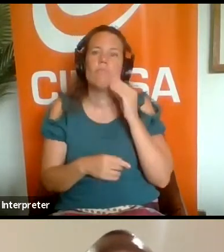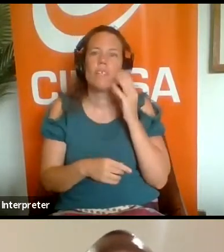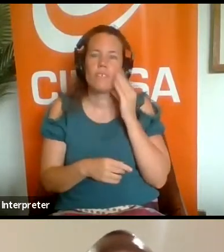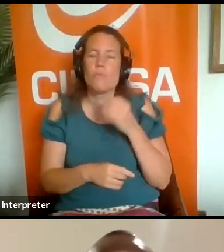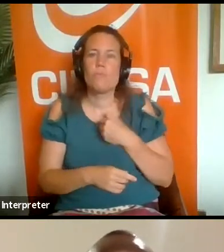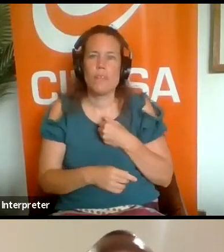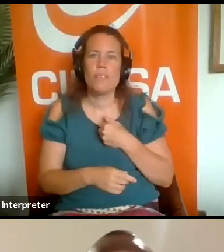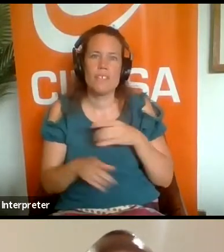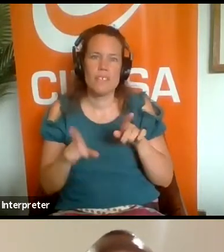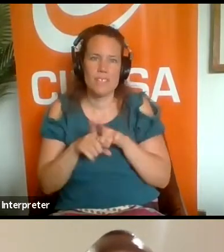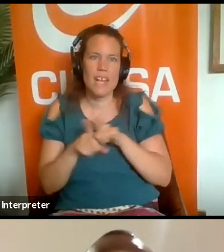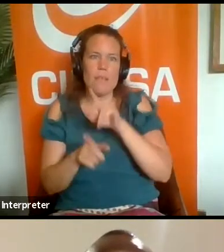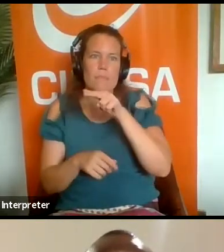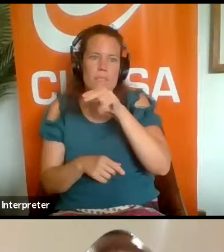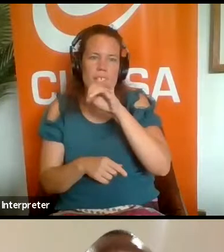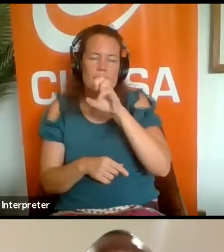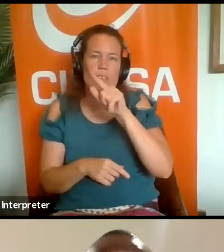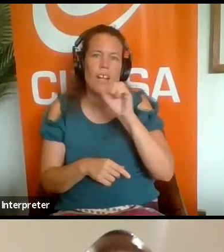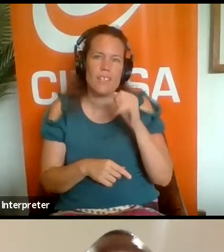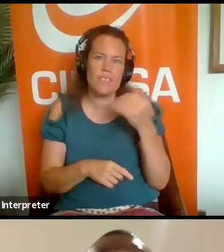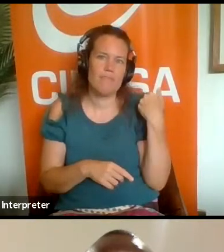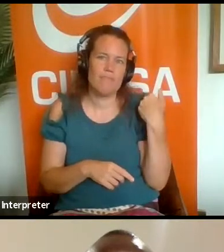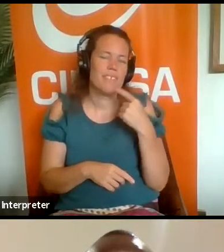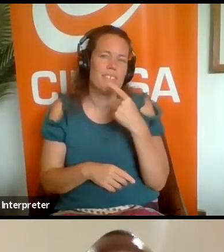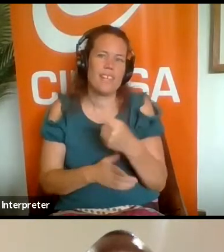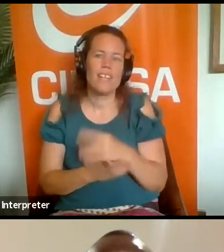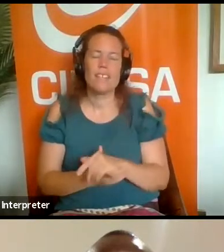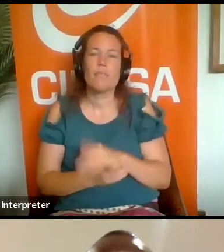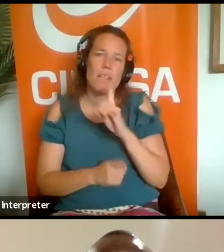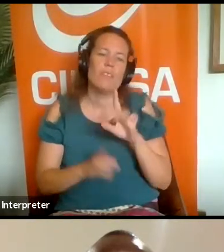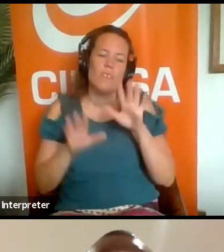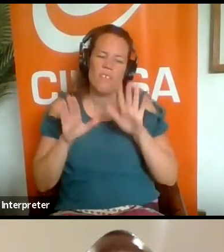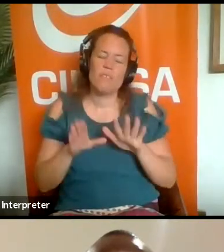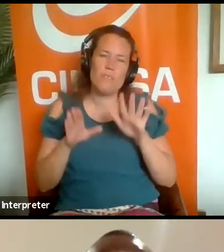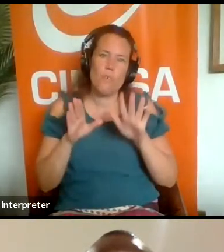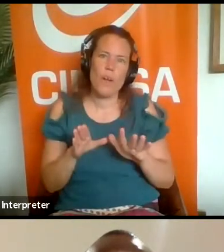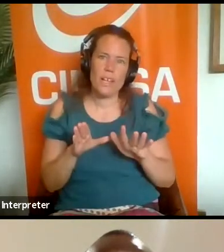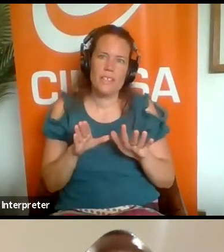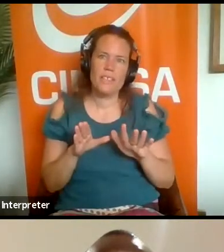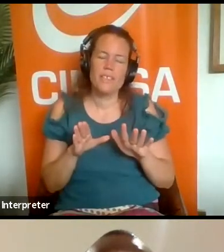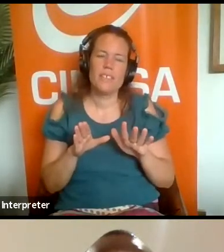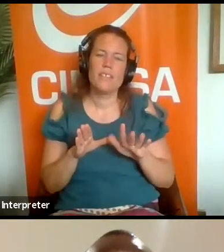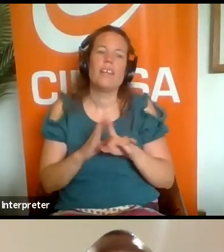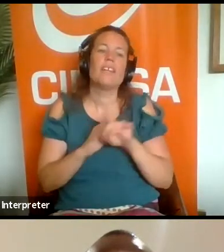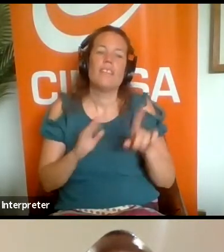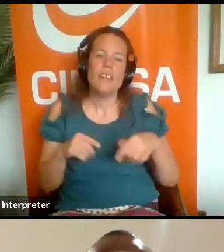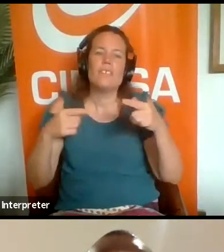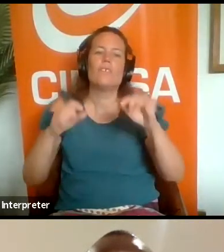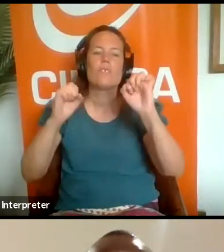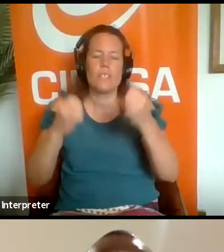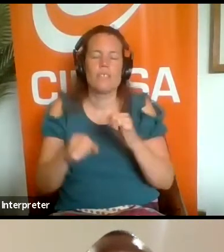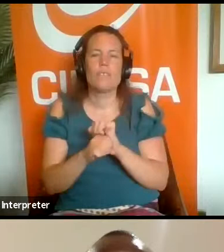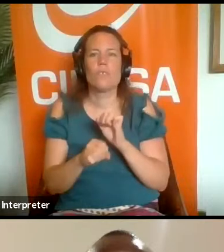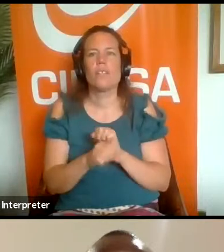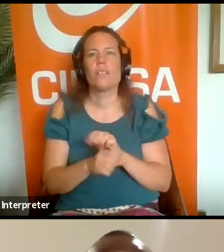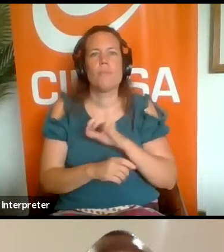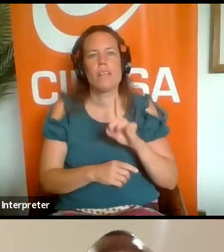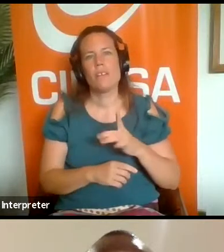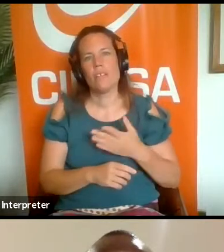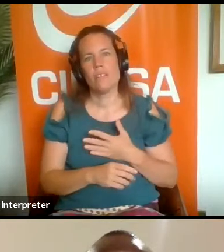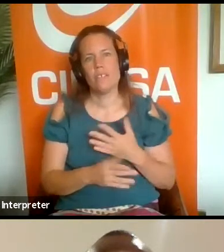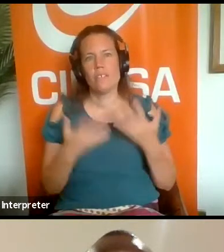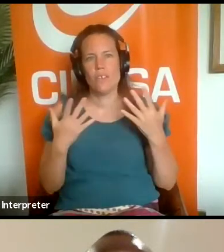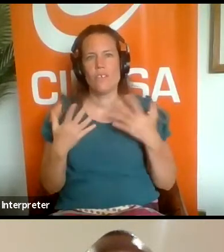Nicholas. It means that you have to wait for some time before you can be able to do that. But the most common, which we